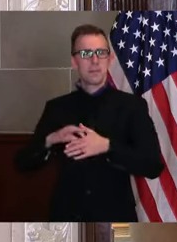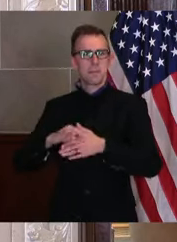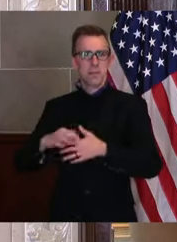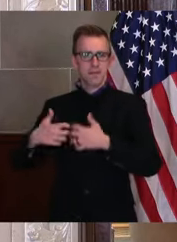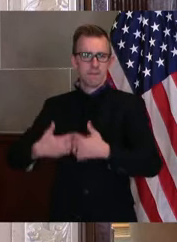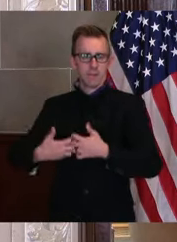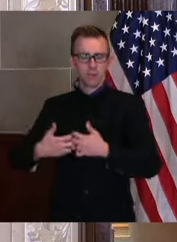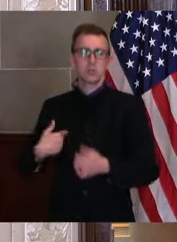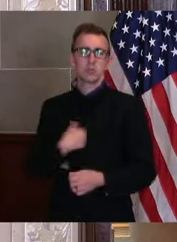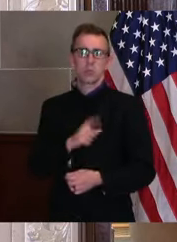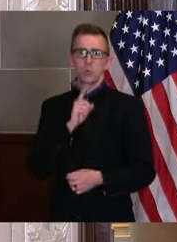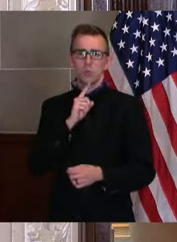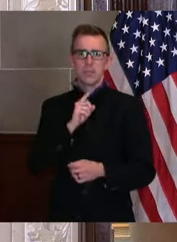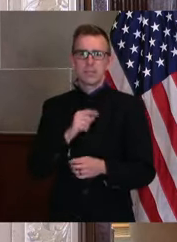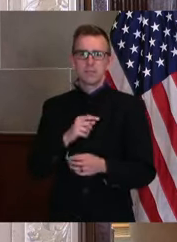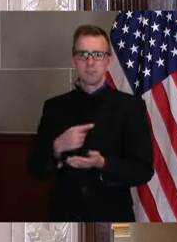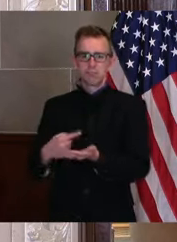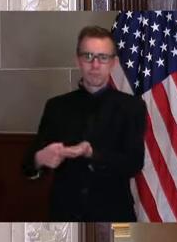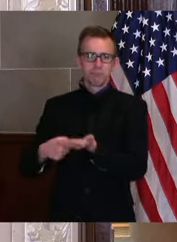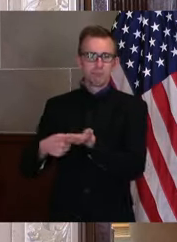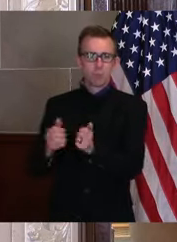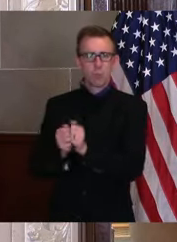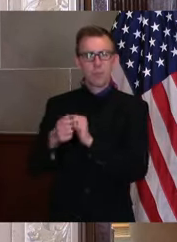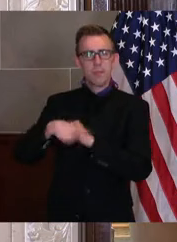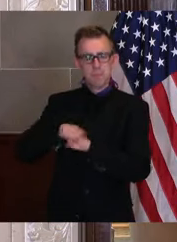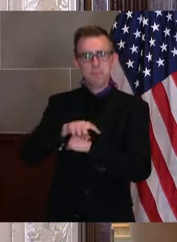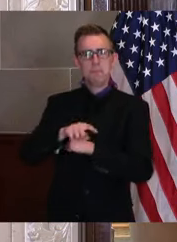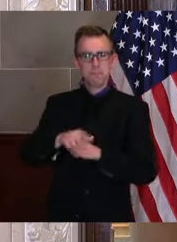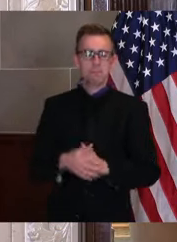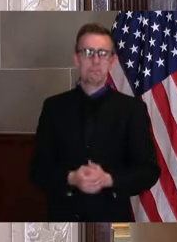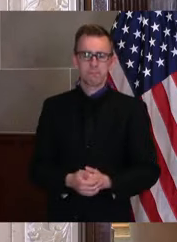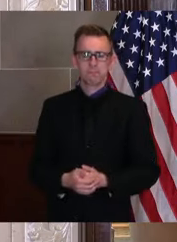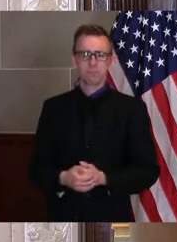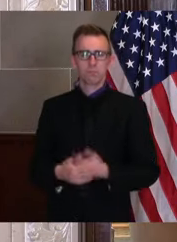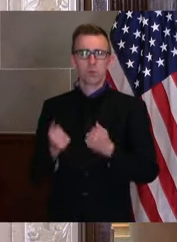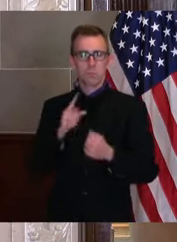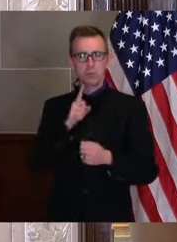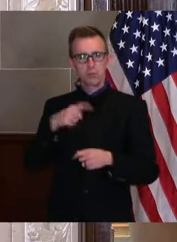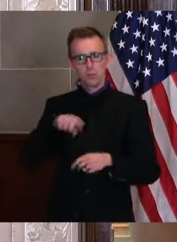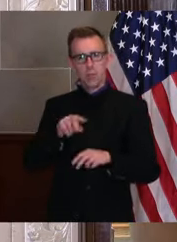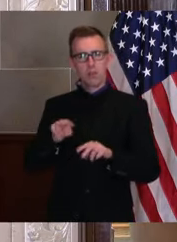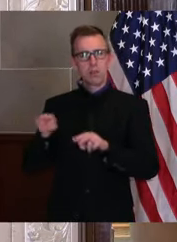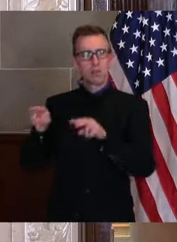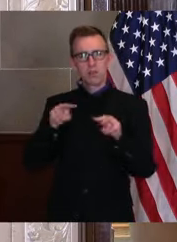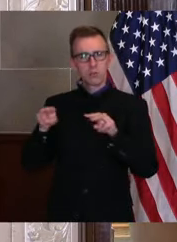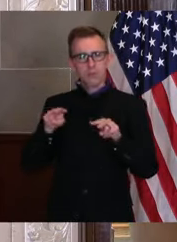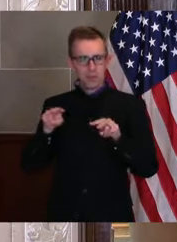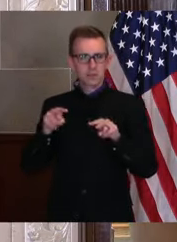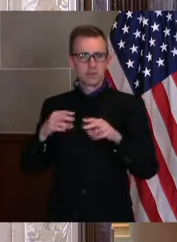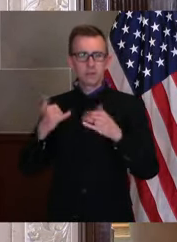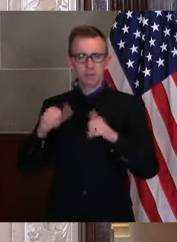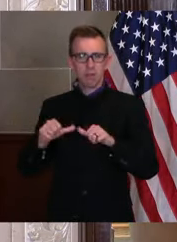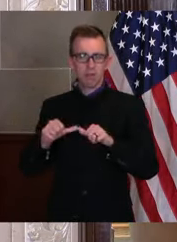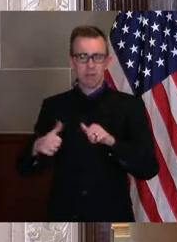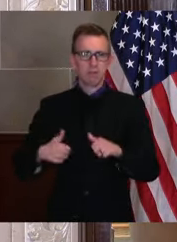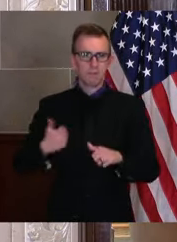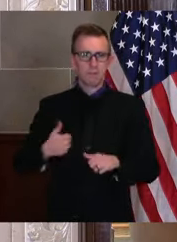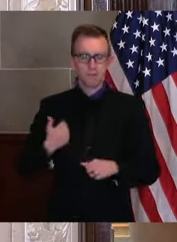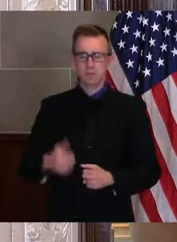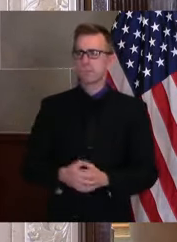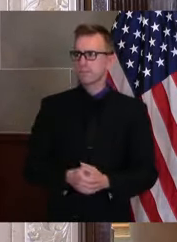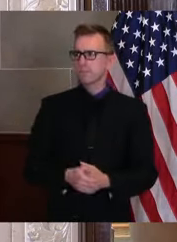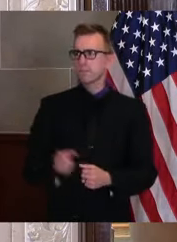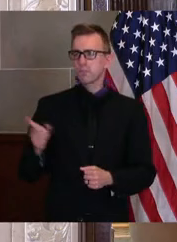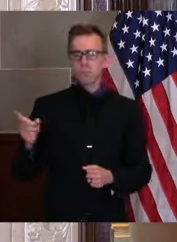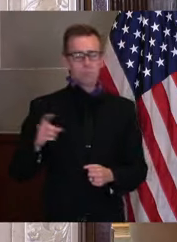and we're very much in conversations with them what periodic surveillance would look like through the summer. Yes. So